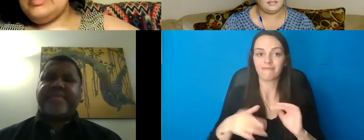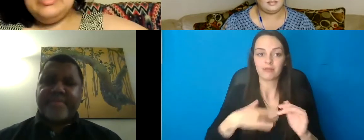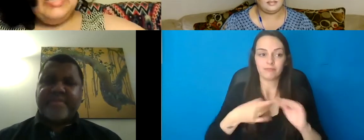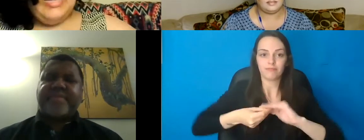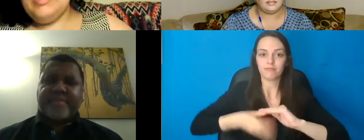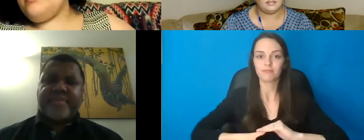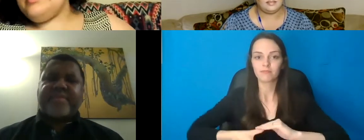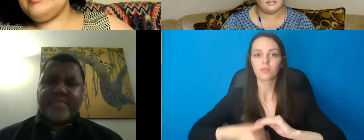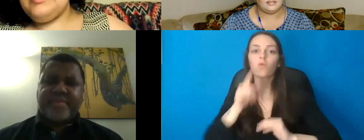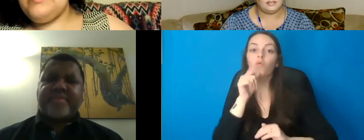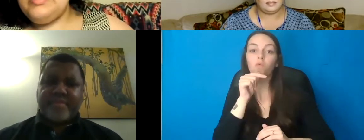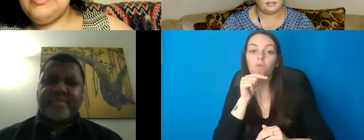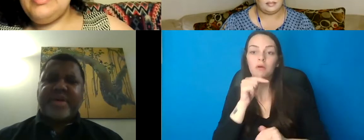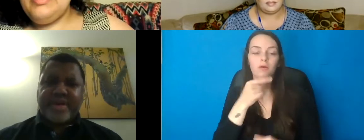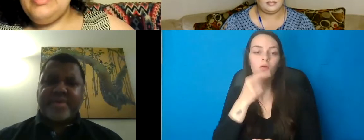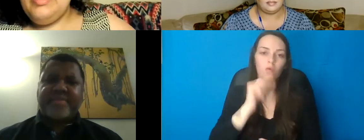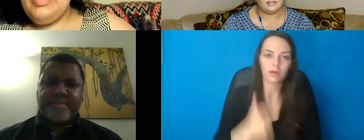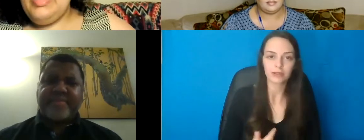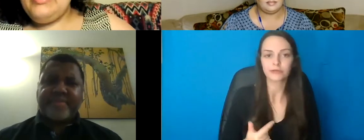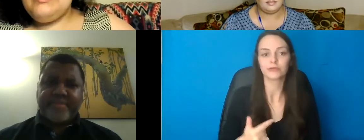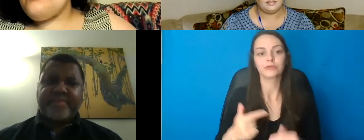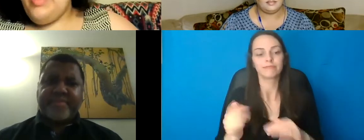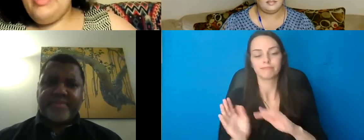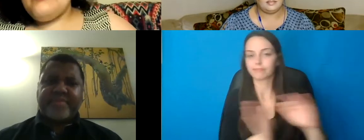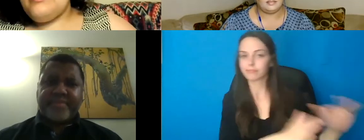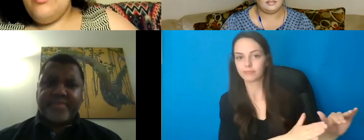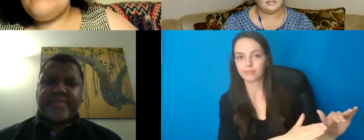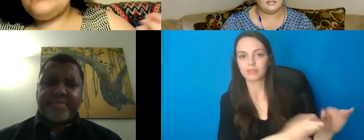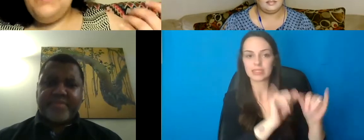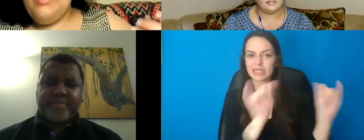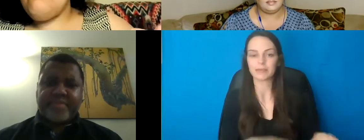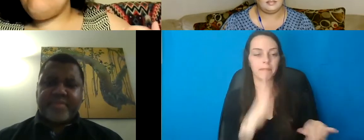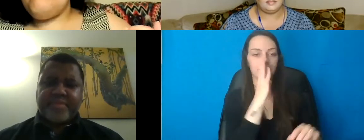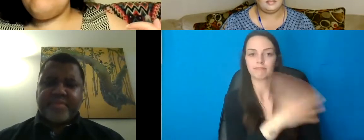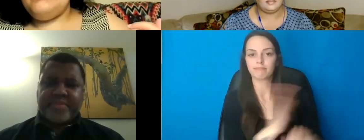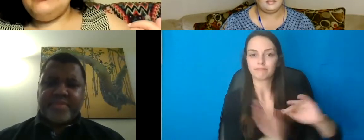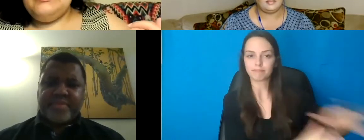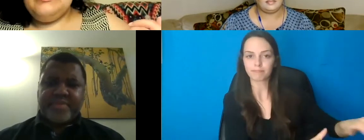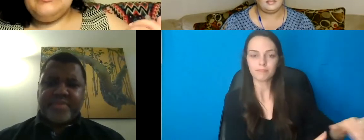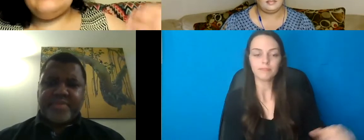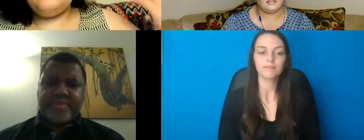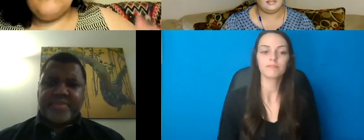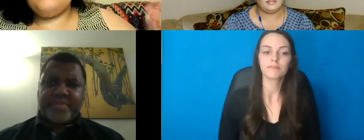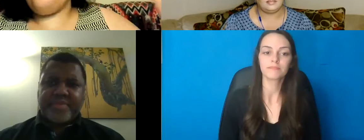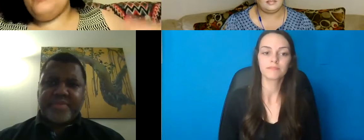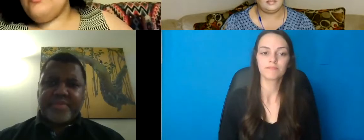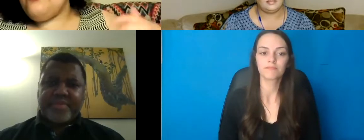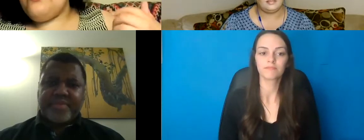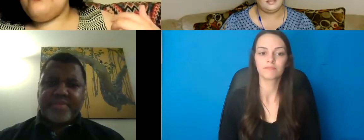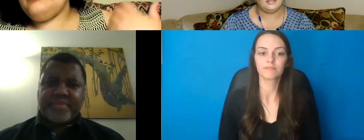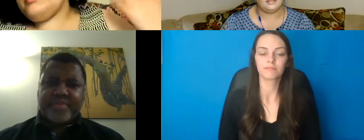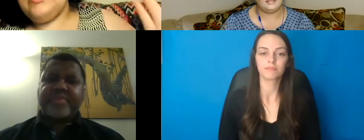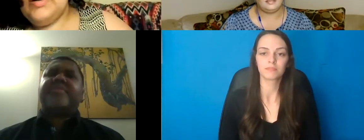people knocked out of the system, and they often don't have the historical